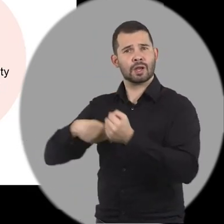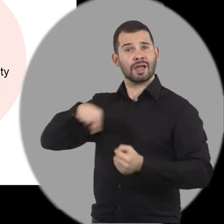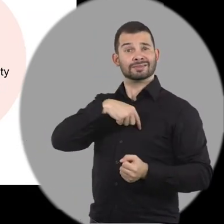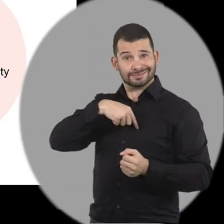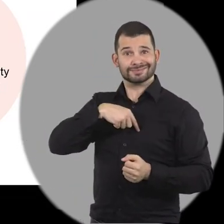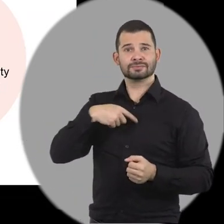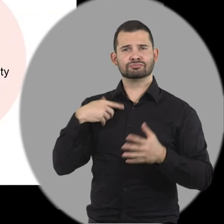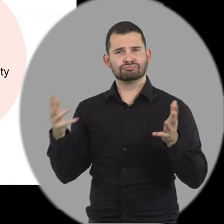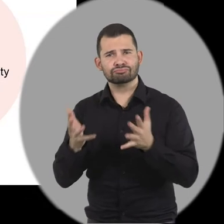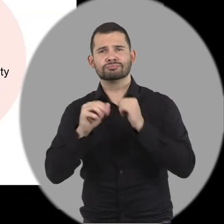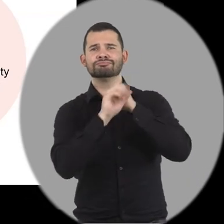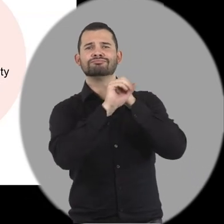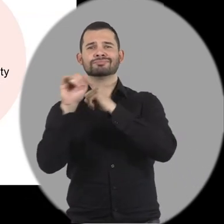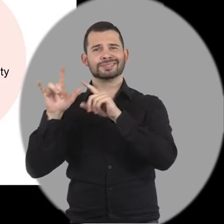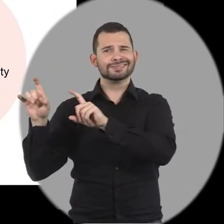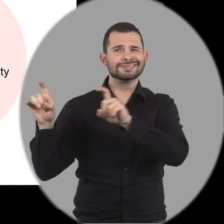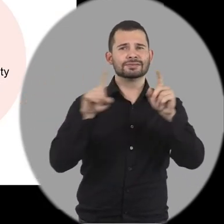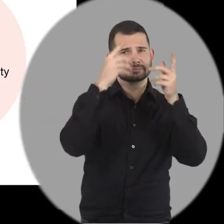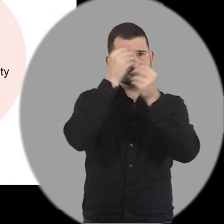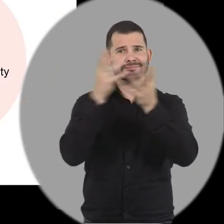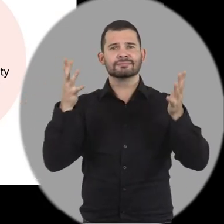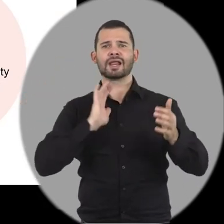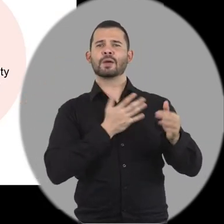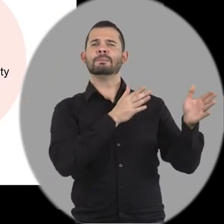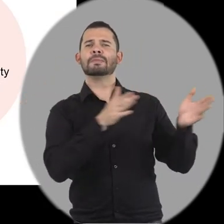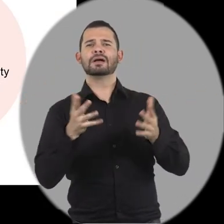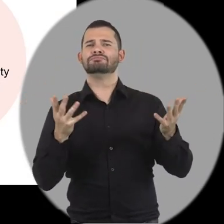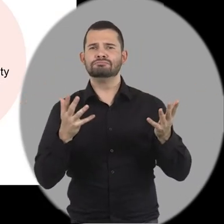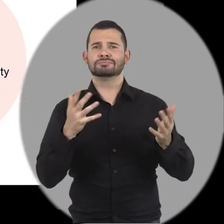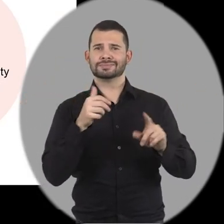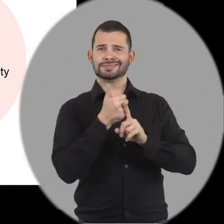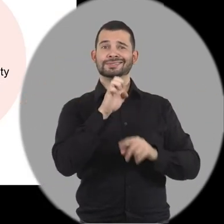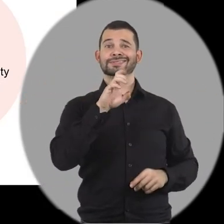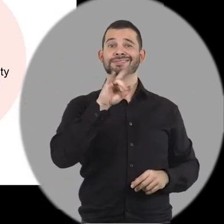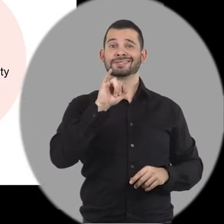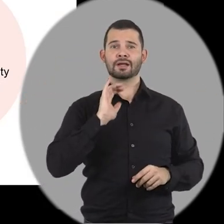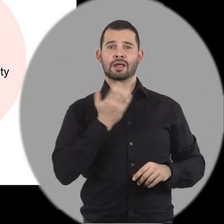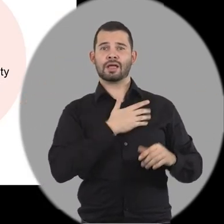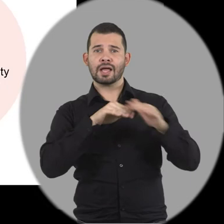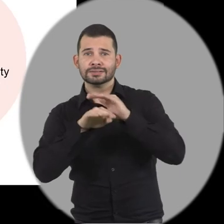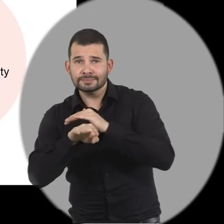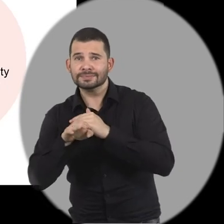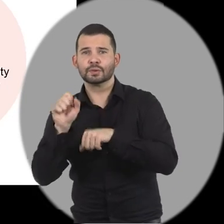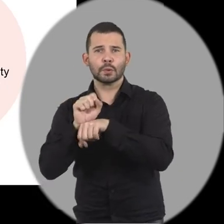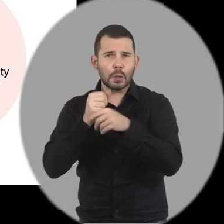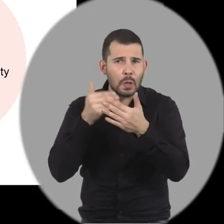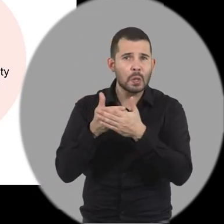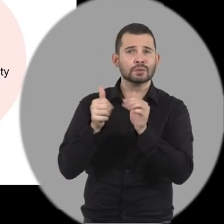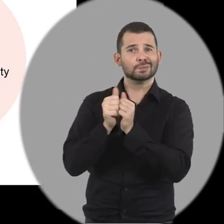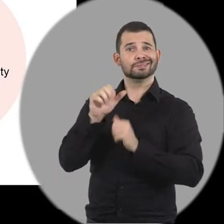promoting the census and communicating our plans to their membership. Our ED&I and accessibility teams are also working closely